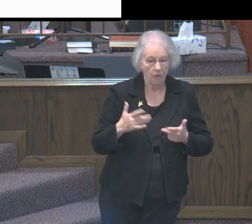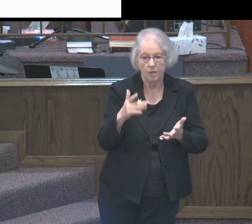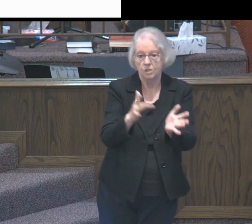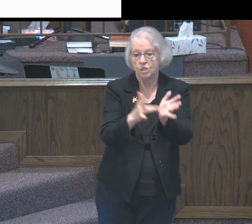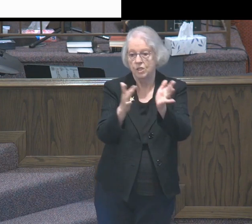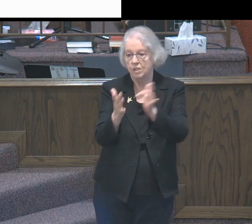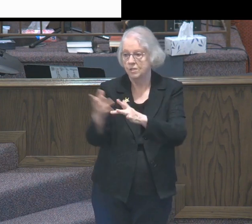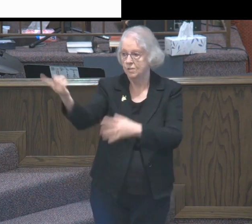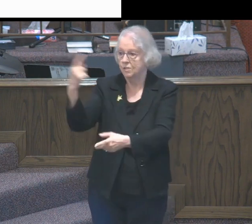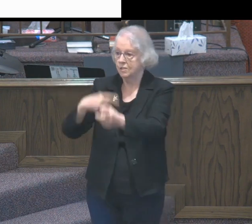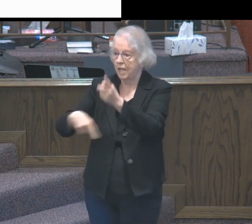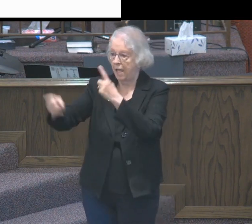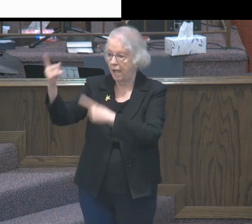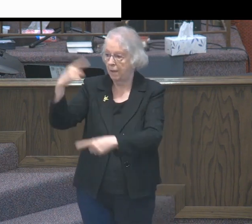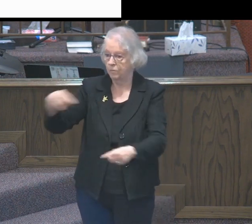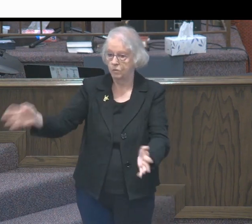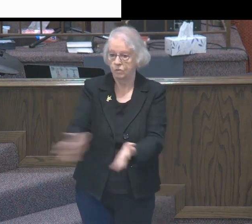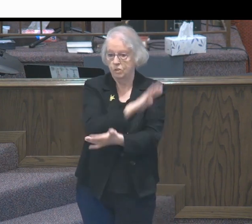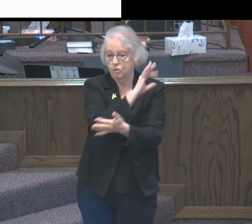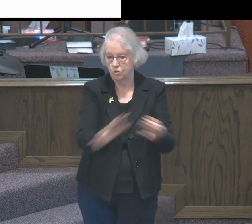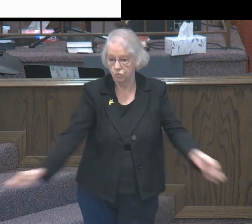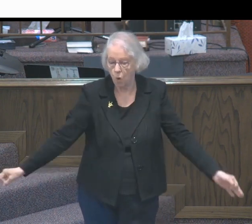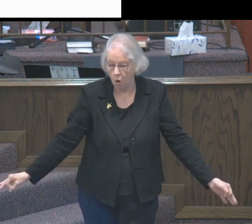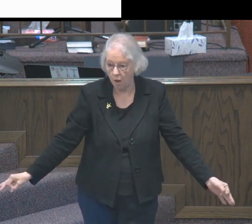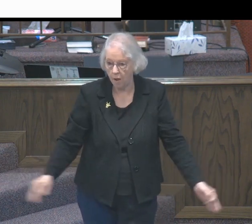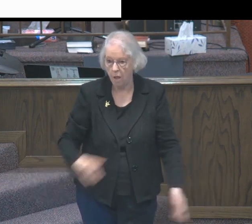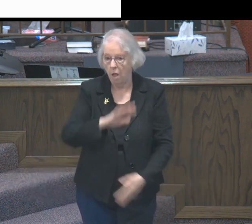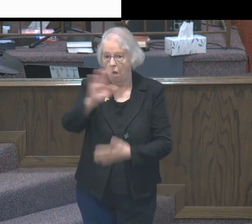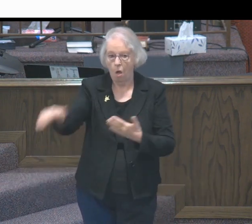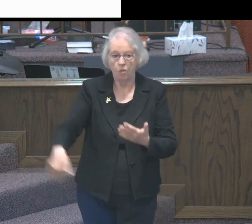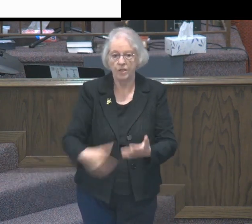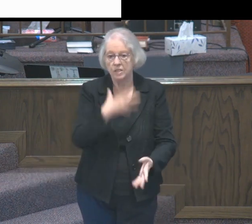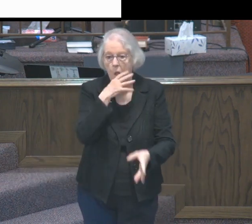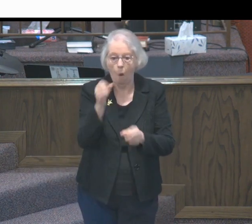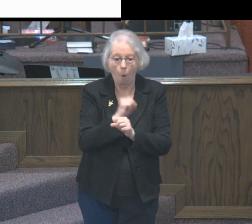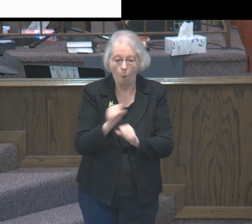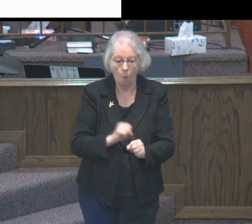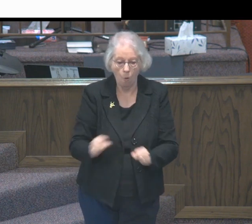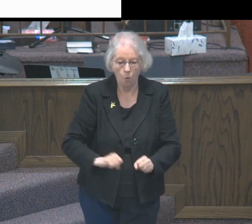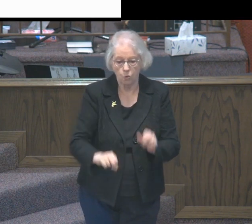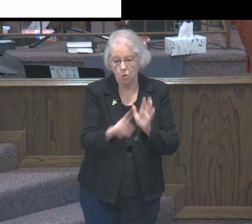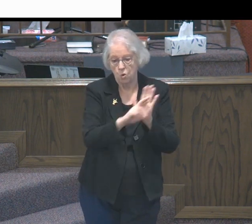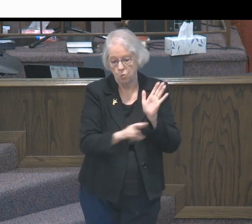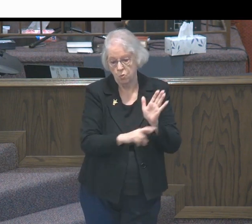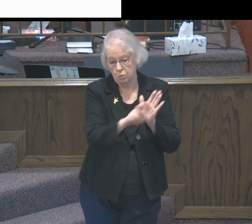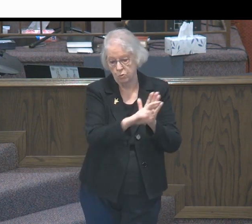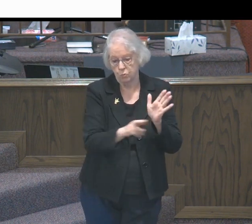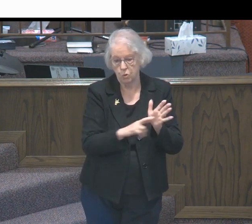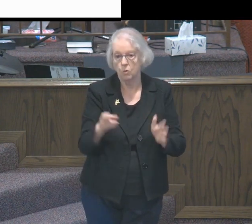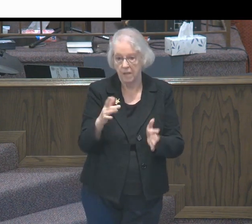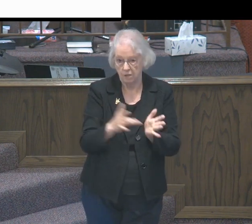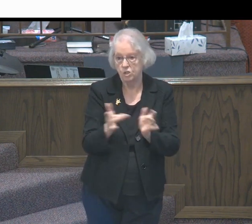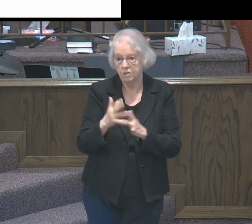came to destroy. So where are we in this? God's law, what he's saying here is God's